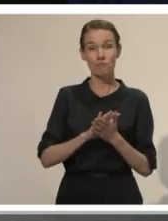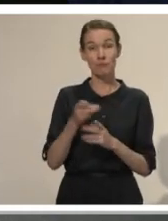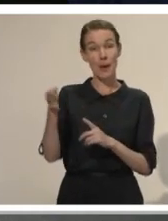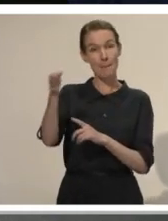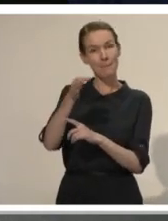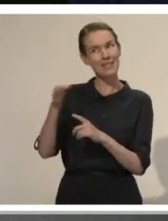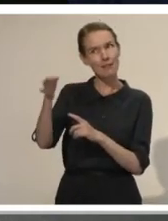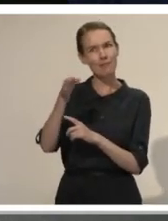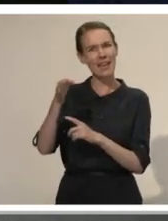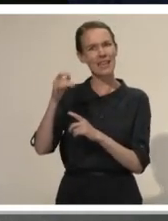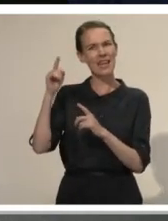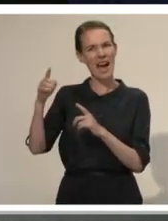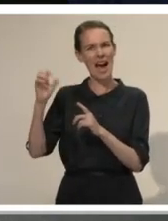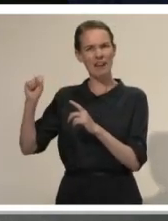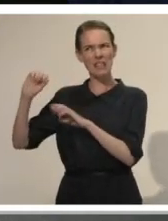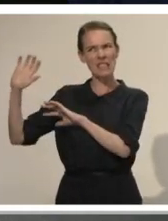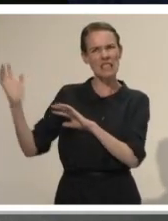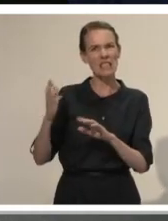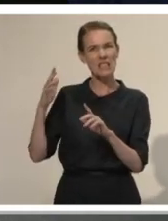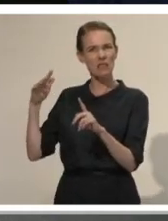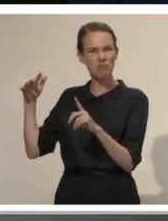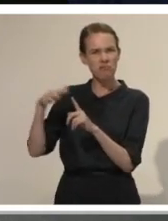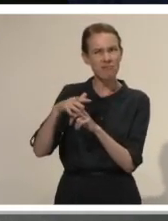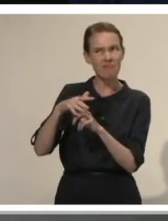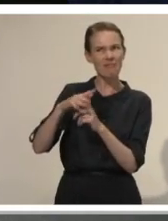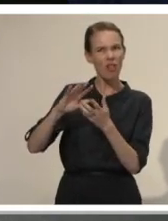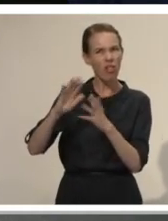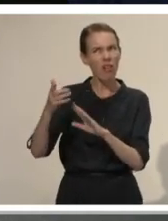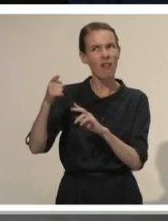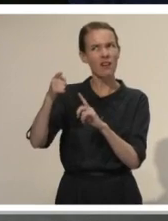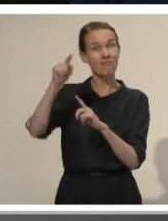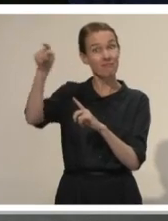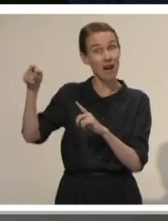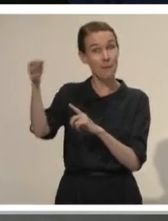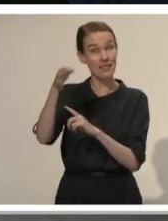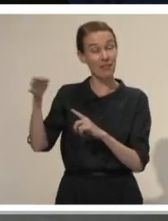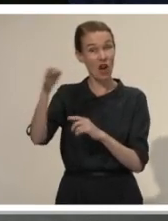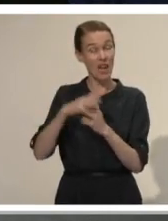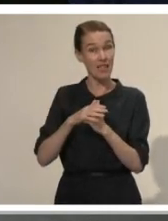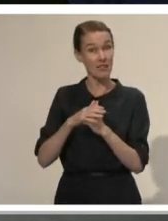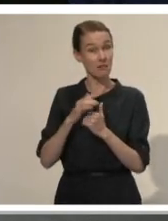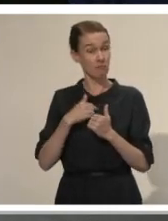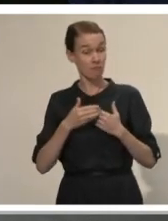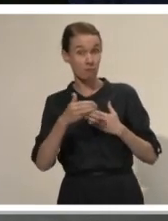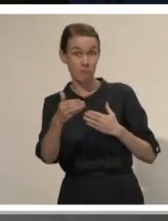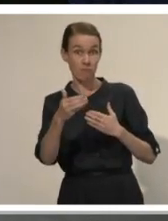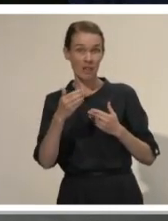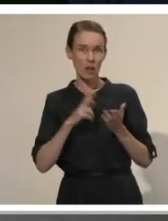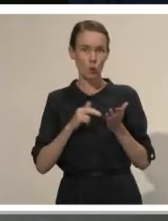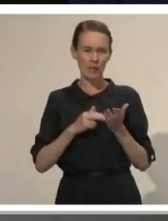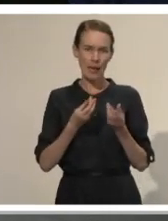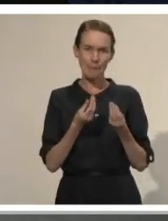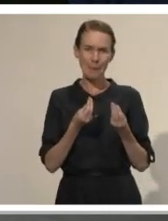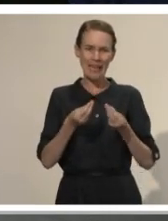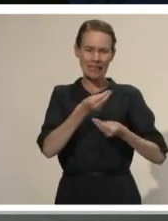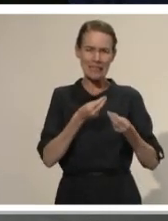of fears that foreign aid budgets will be cut as a result of developed countries having less money. Can you confirm whether this